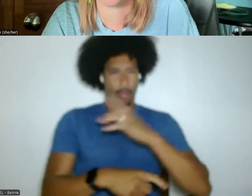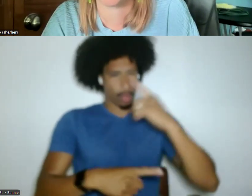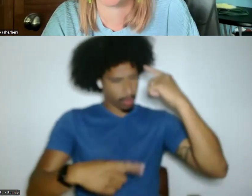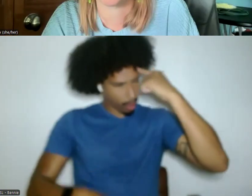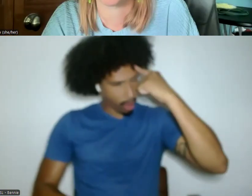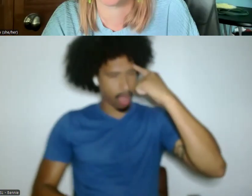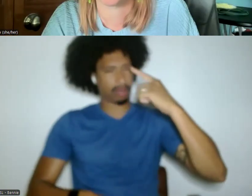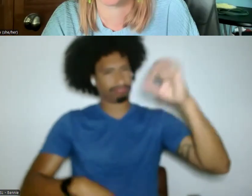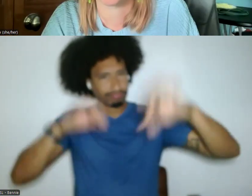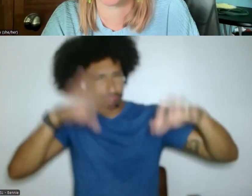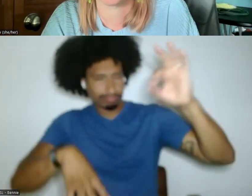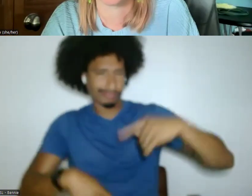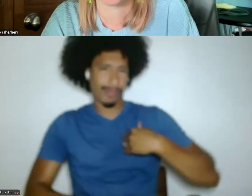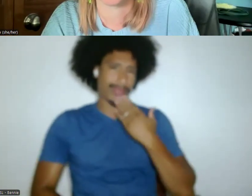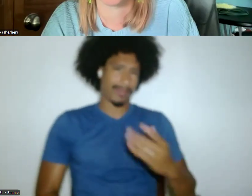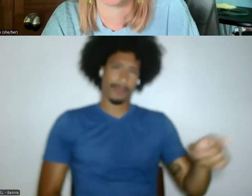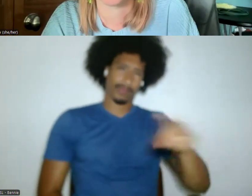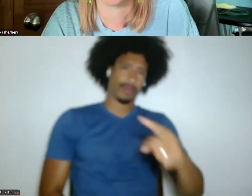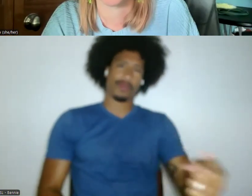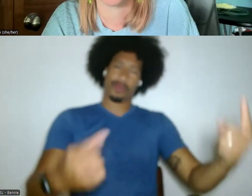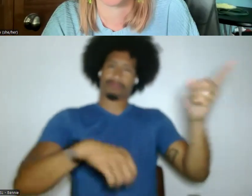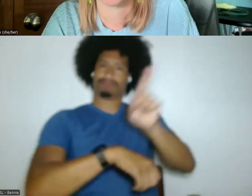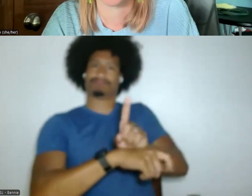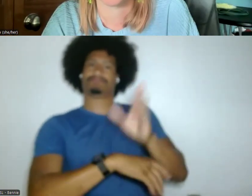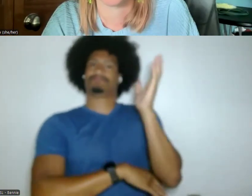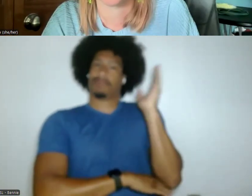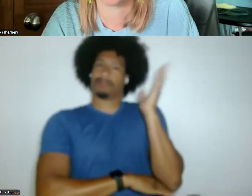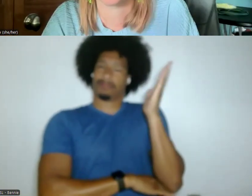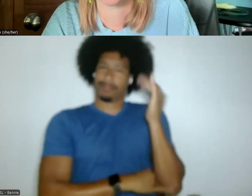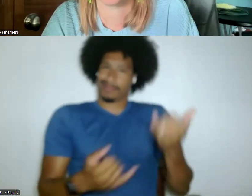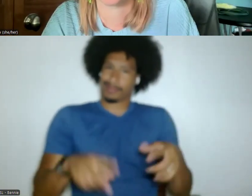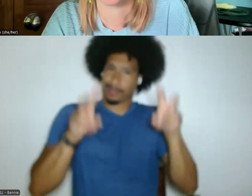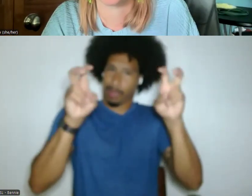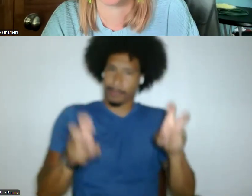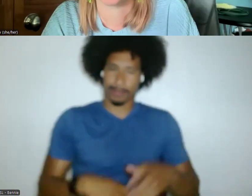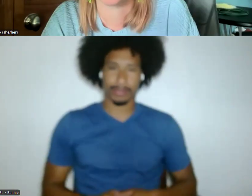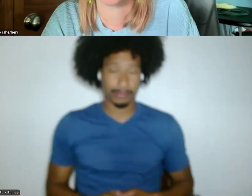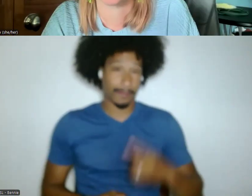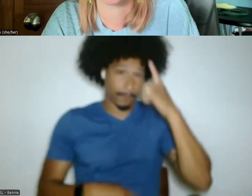and chatting with us about this topic. For now, folks, we will go on